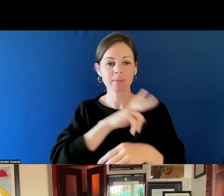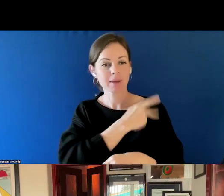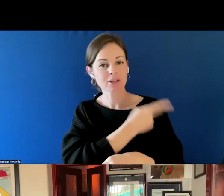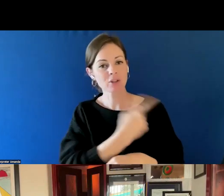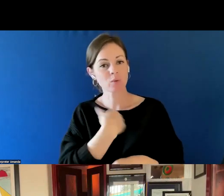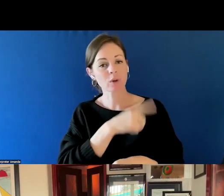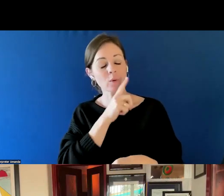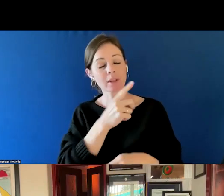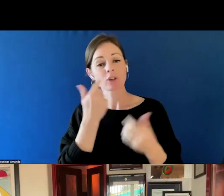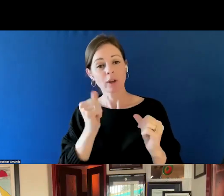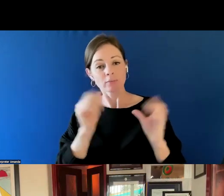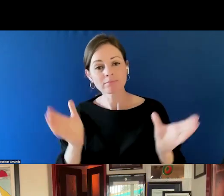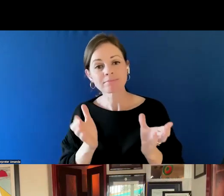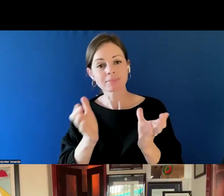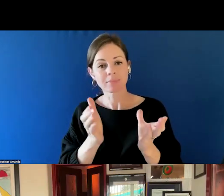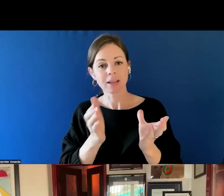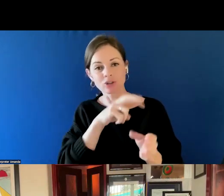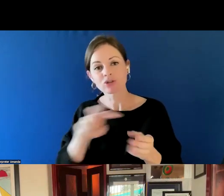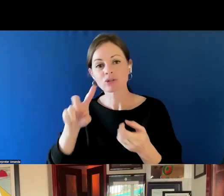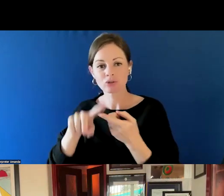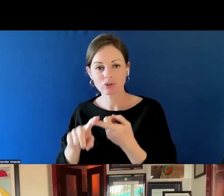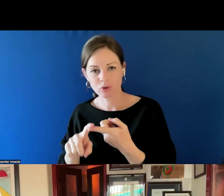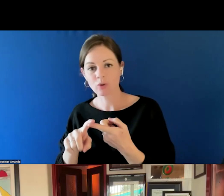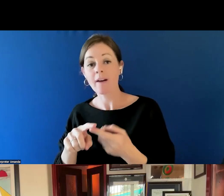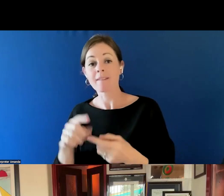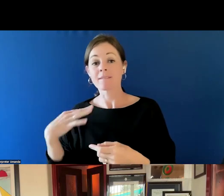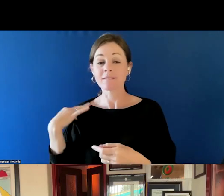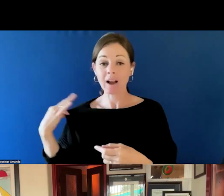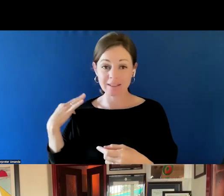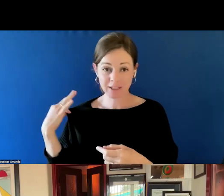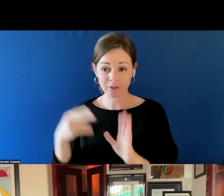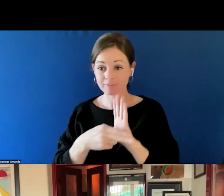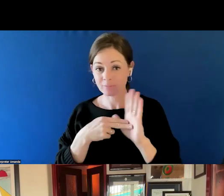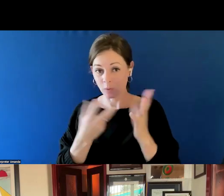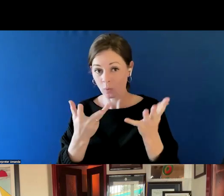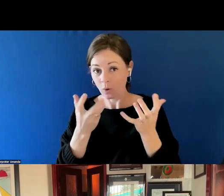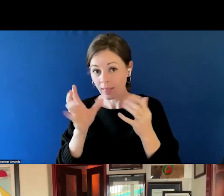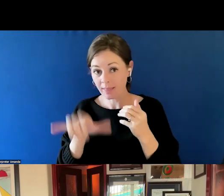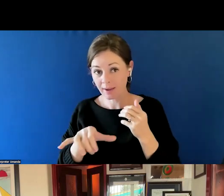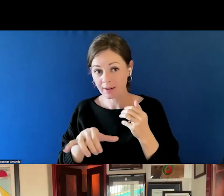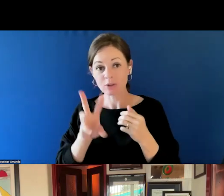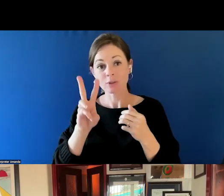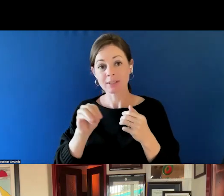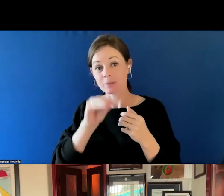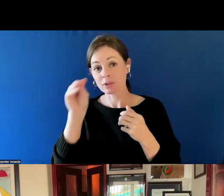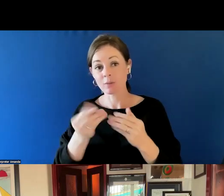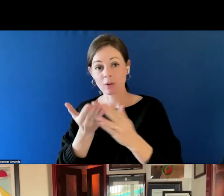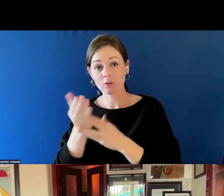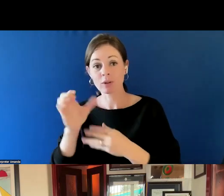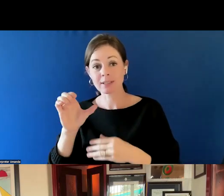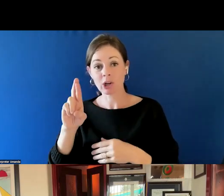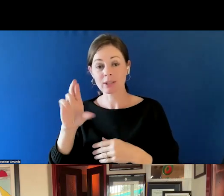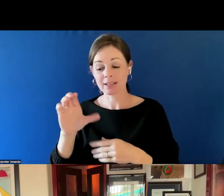with them and convert them to voluntary status. And so about 60% of who went through the CRC who started